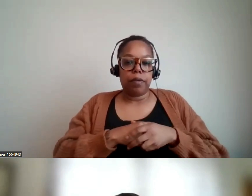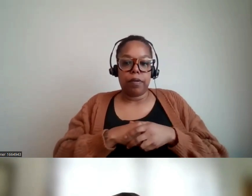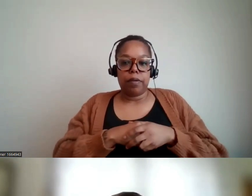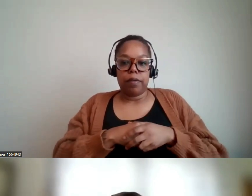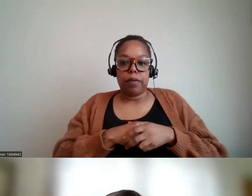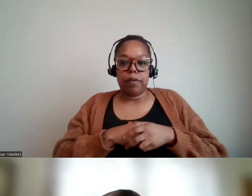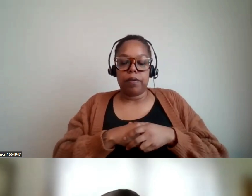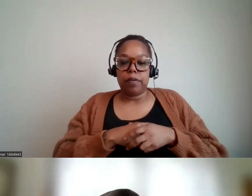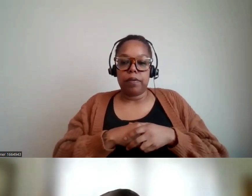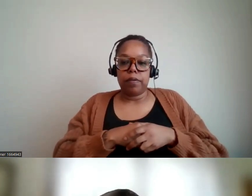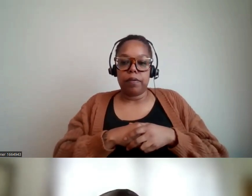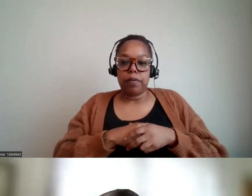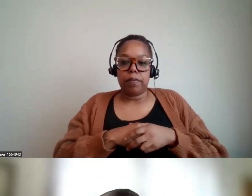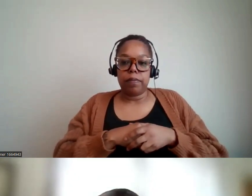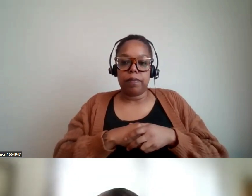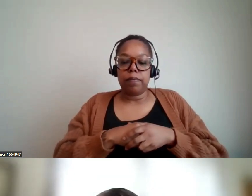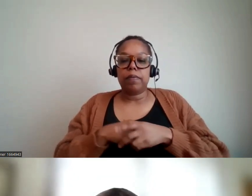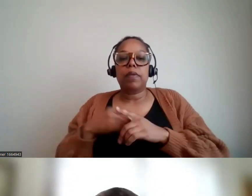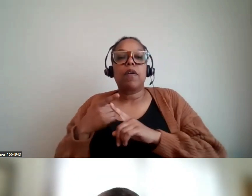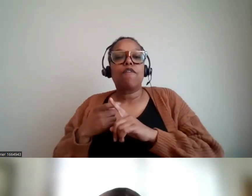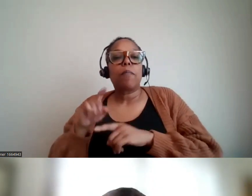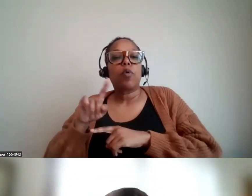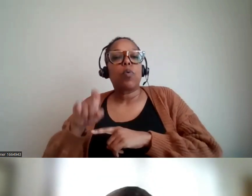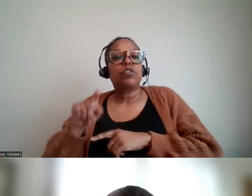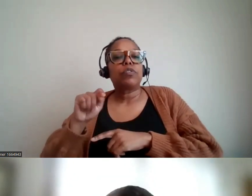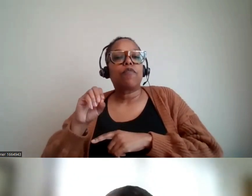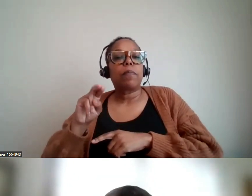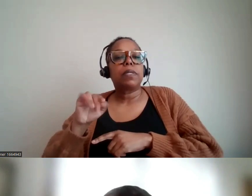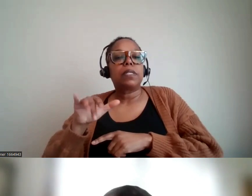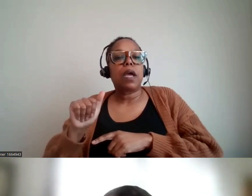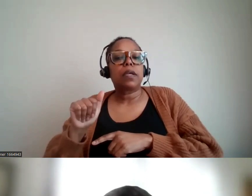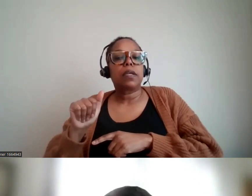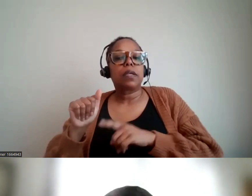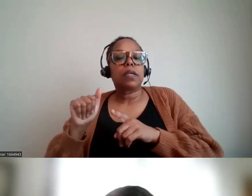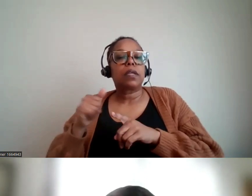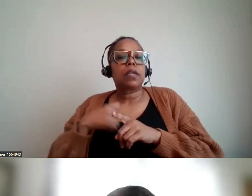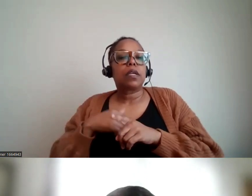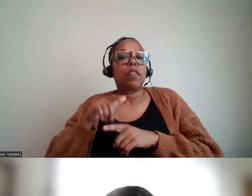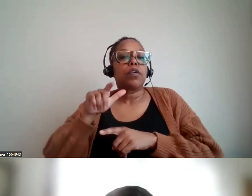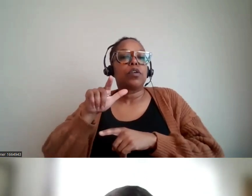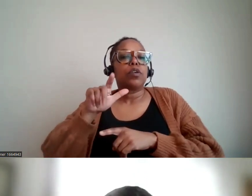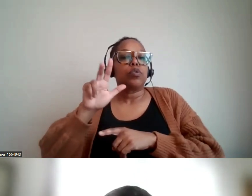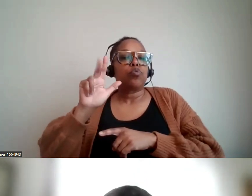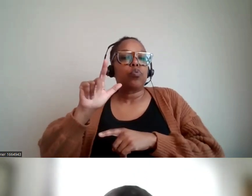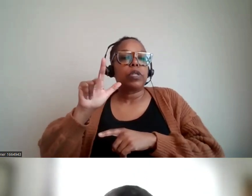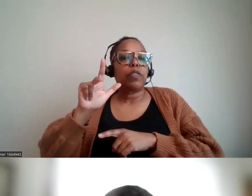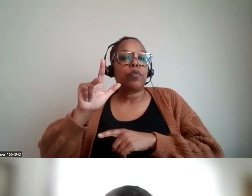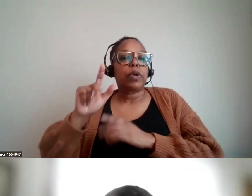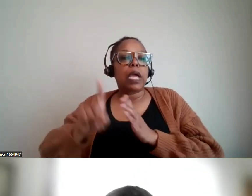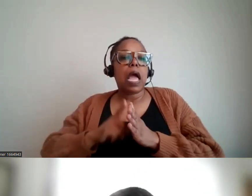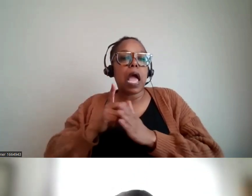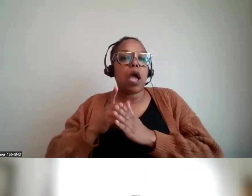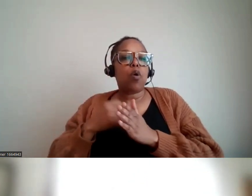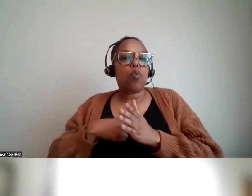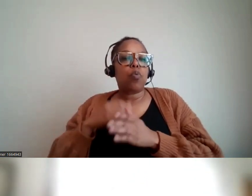in from Tanya. It would be great to learn more about the 23-hour crisis stabilization centers and how